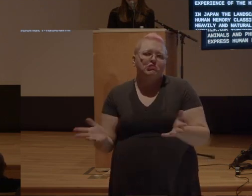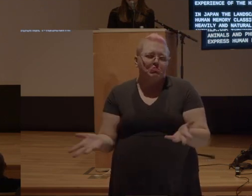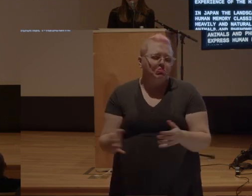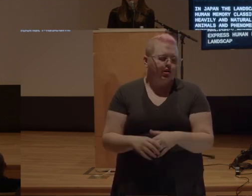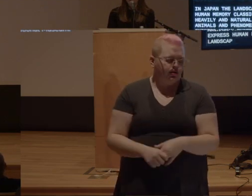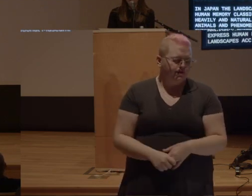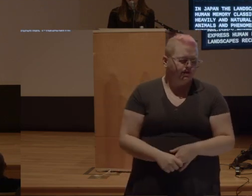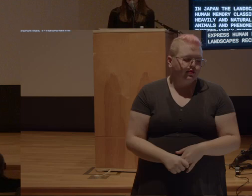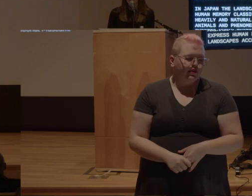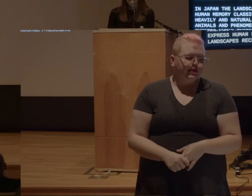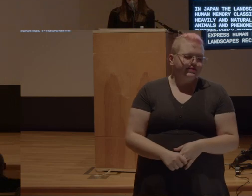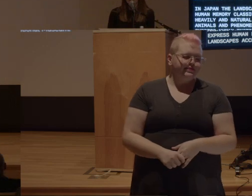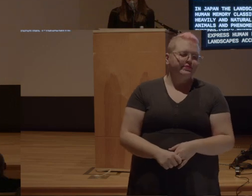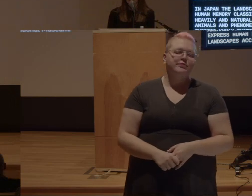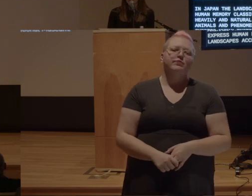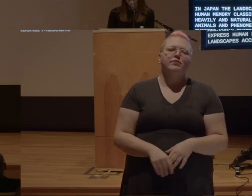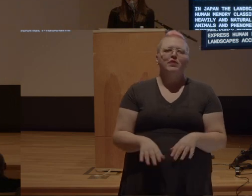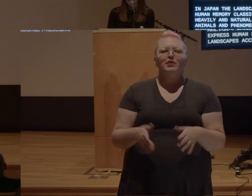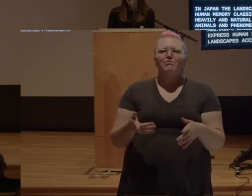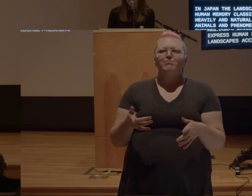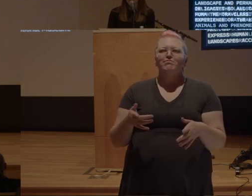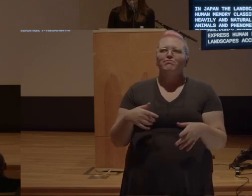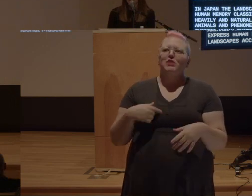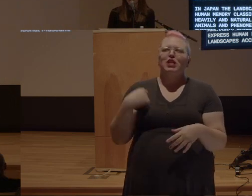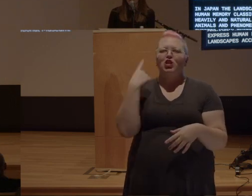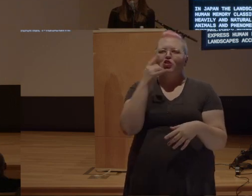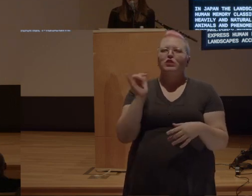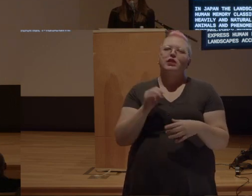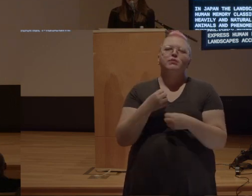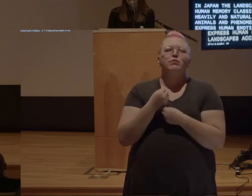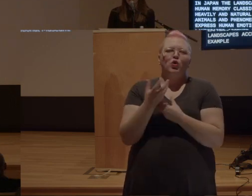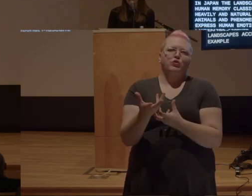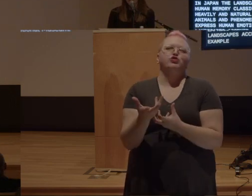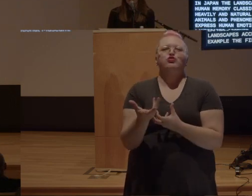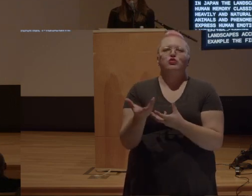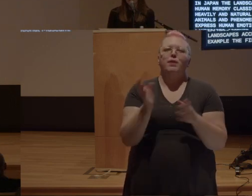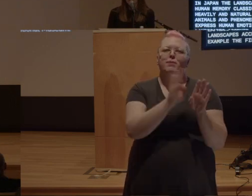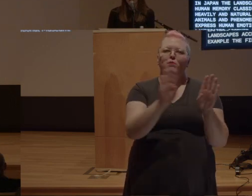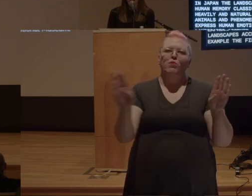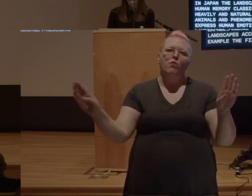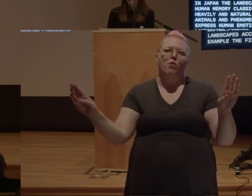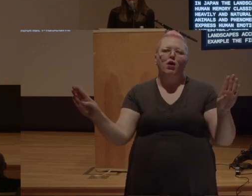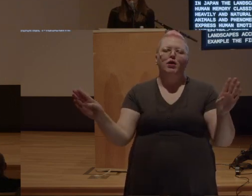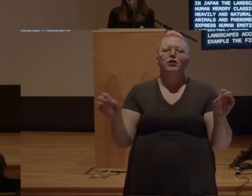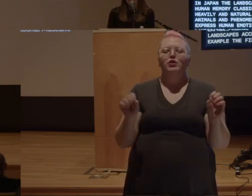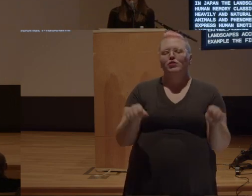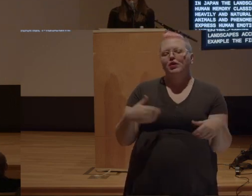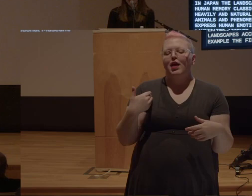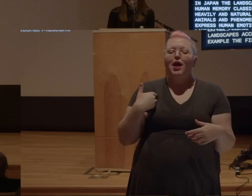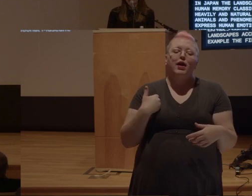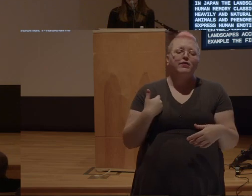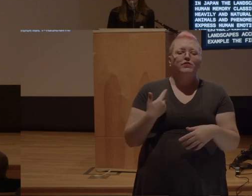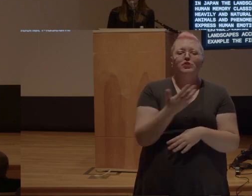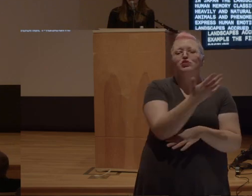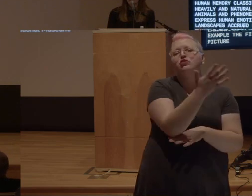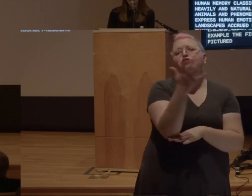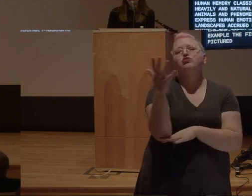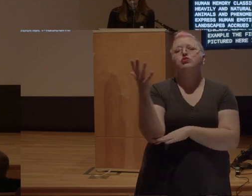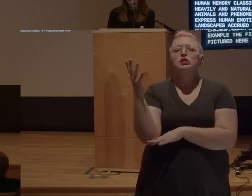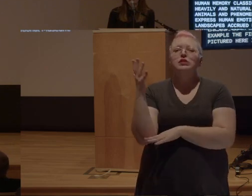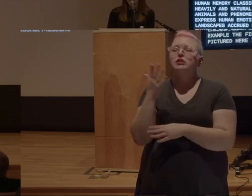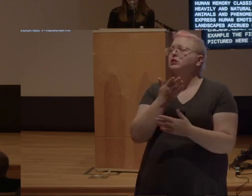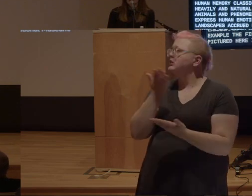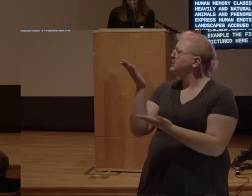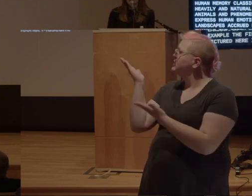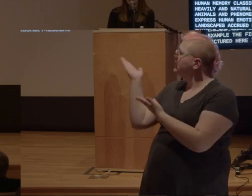landscapes accrued layers of poetic resonance. For example, the fiery maple leaves of Mount Takao, pictured here in a 16th